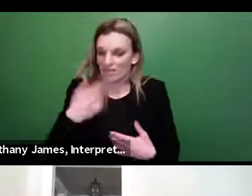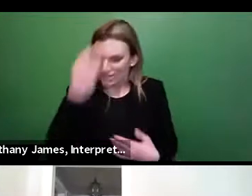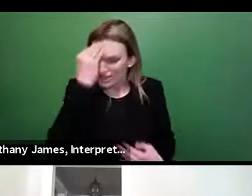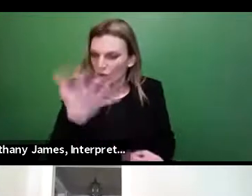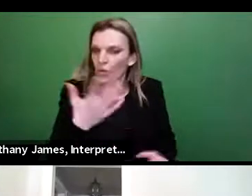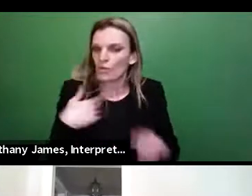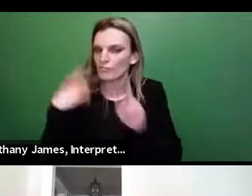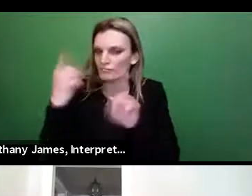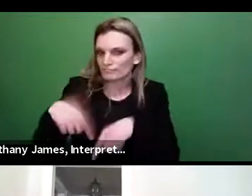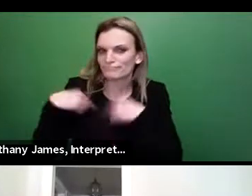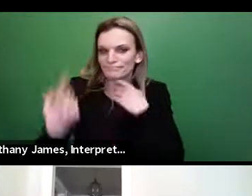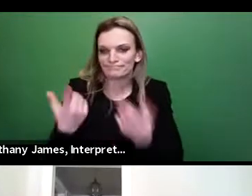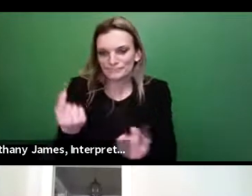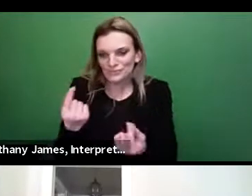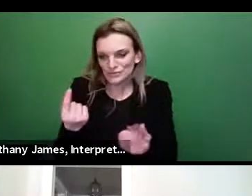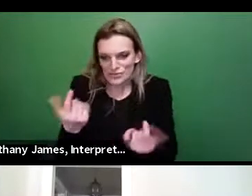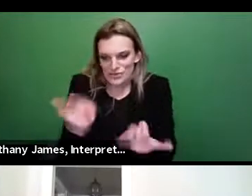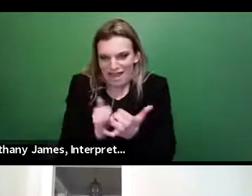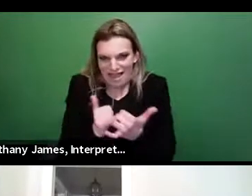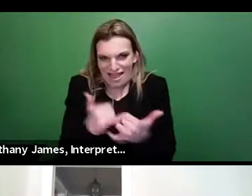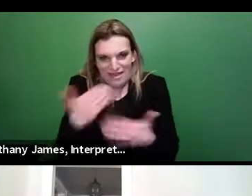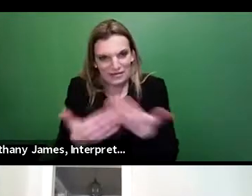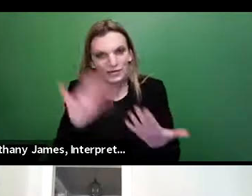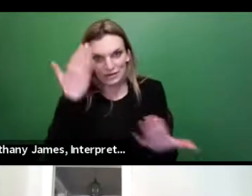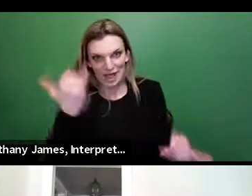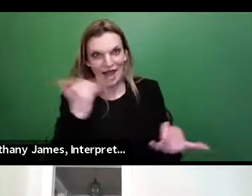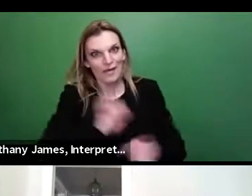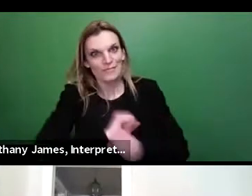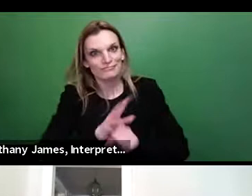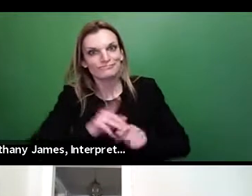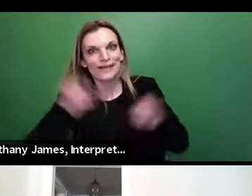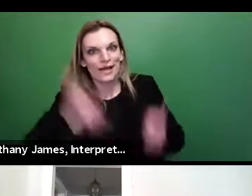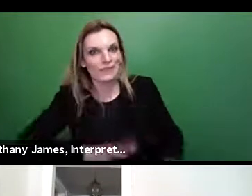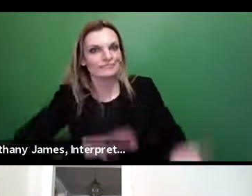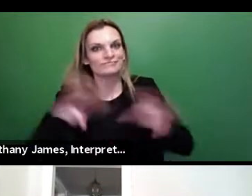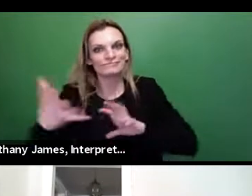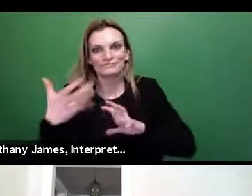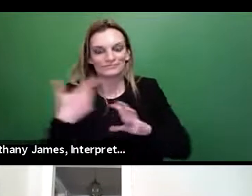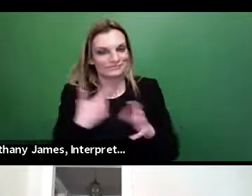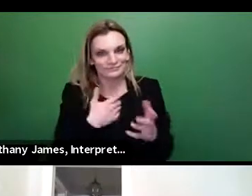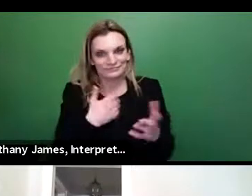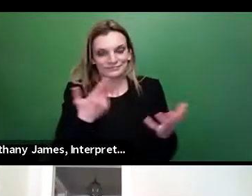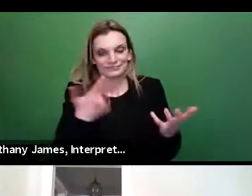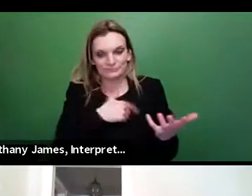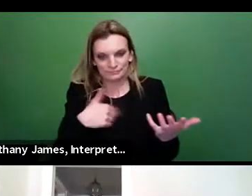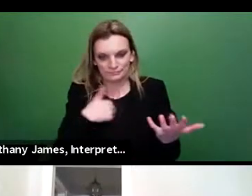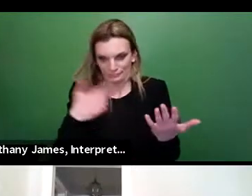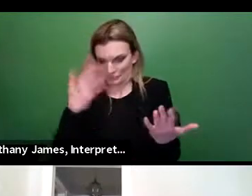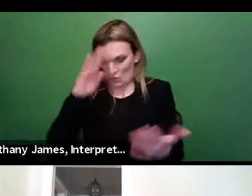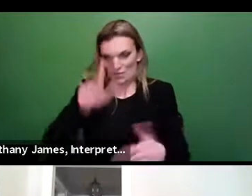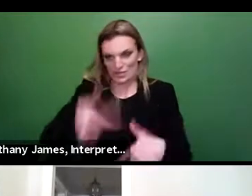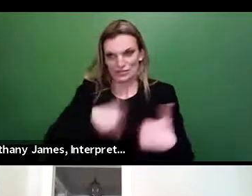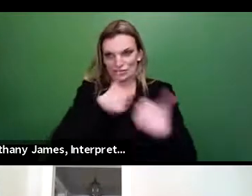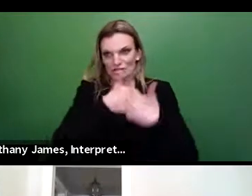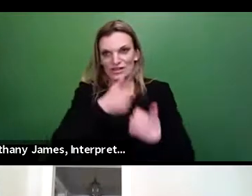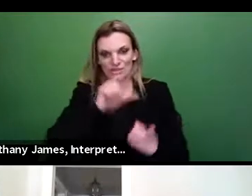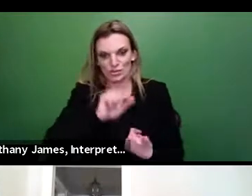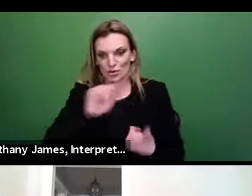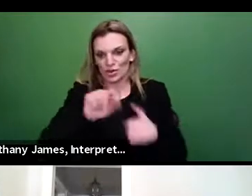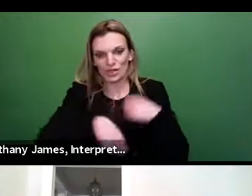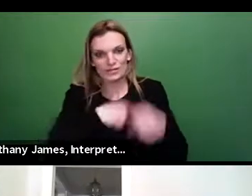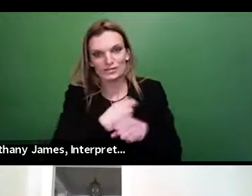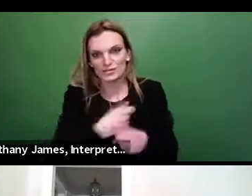since obviously the beginning of the pandemic. We've had an incredible challenging year in 2020, and we had to